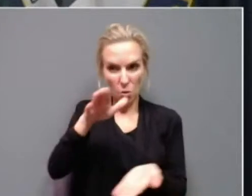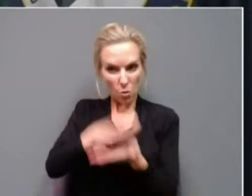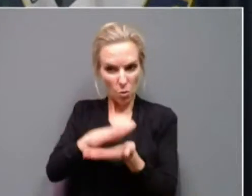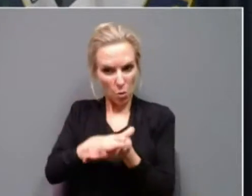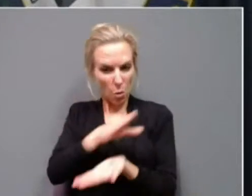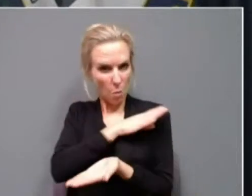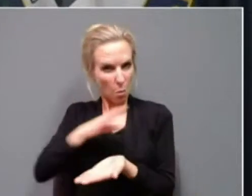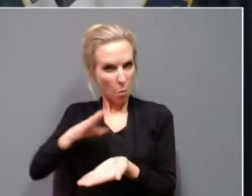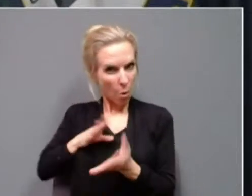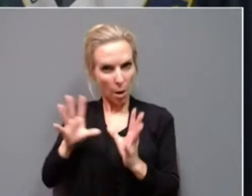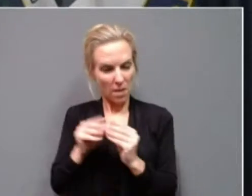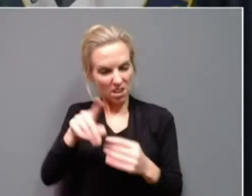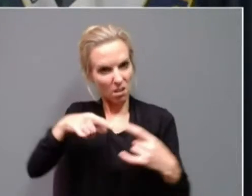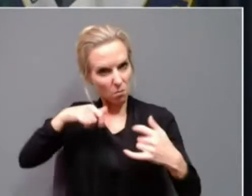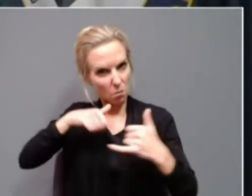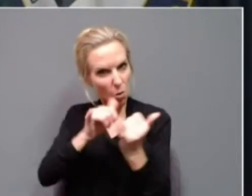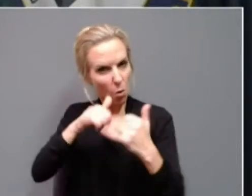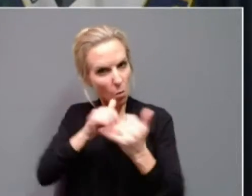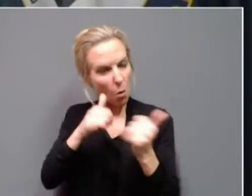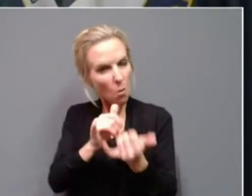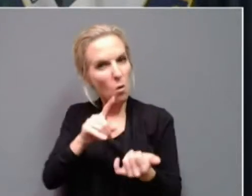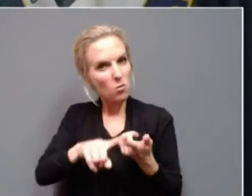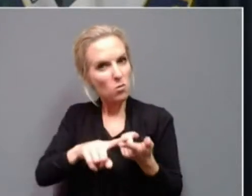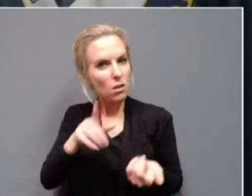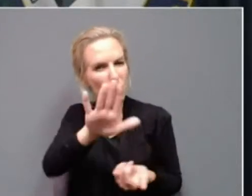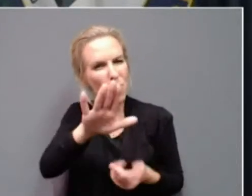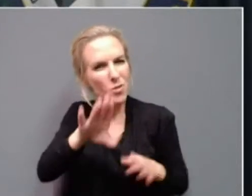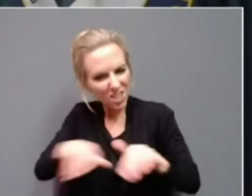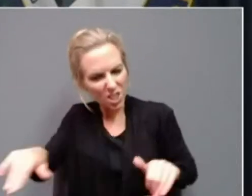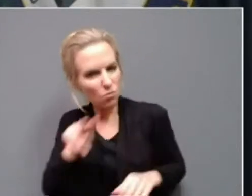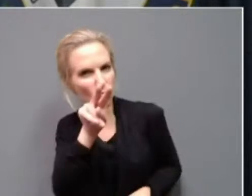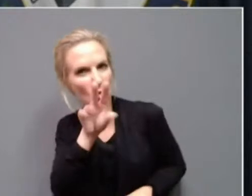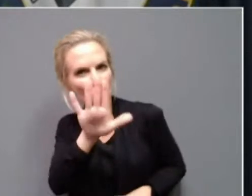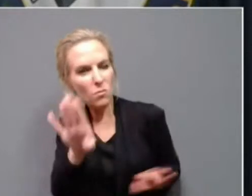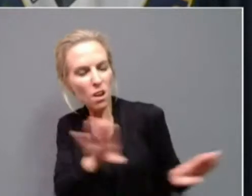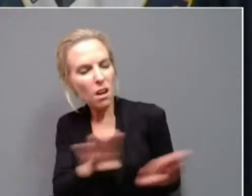bully, your kids are watching.